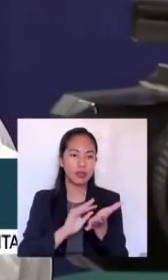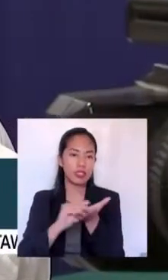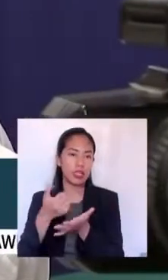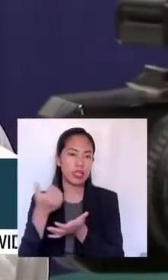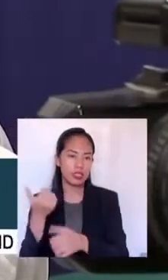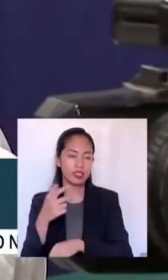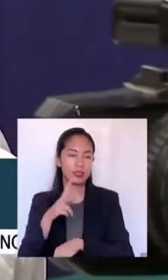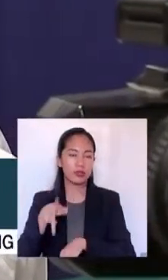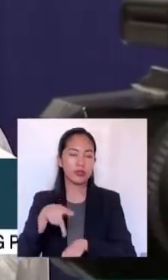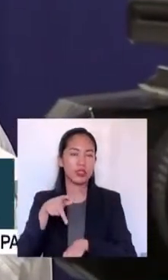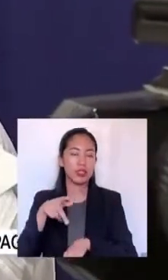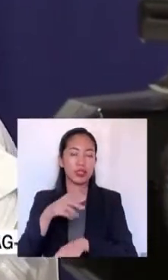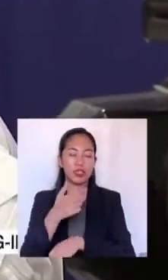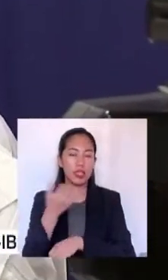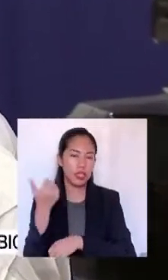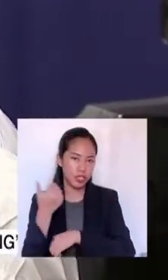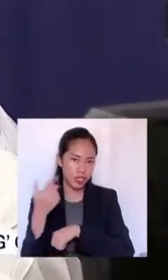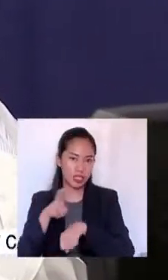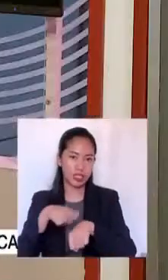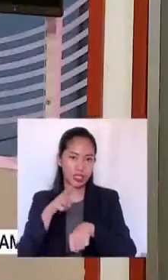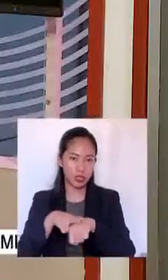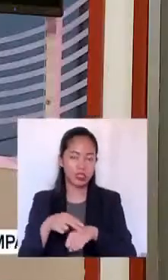offer additional doses.